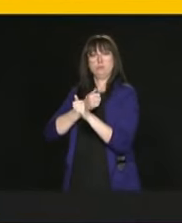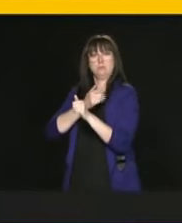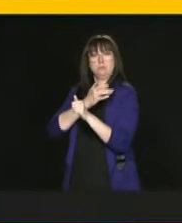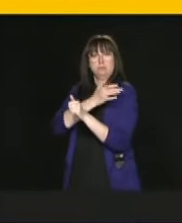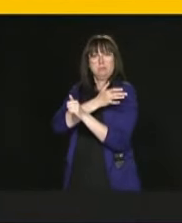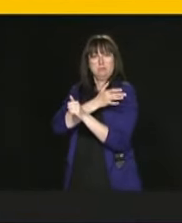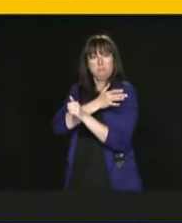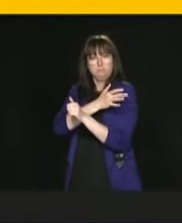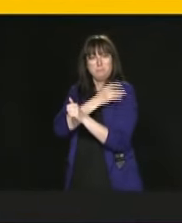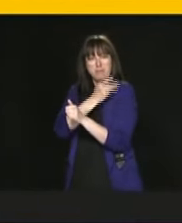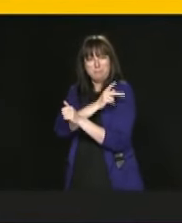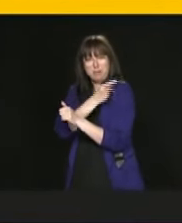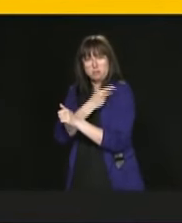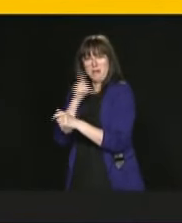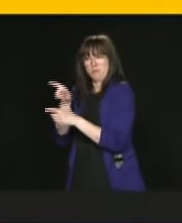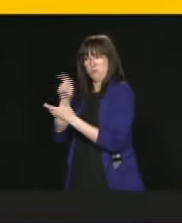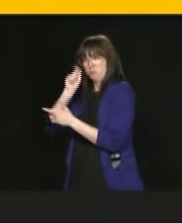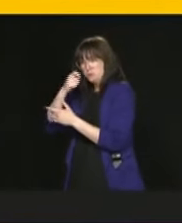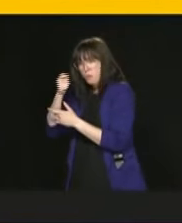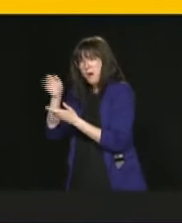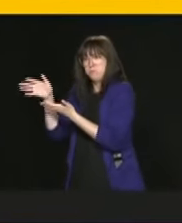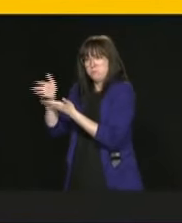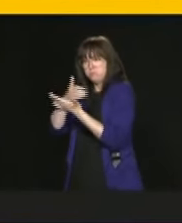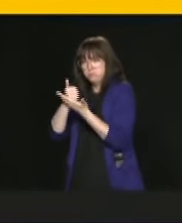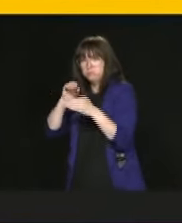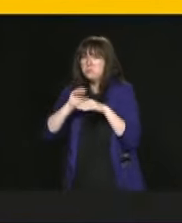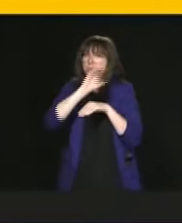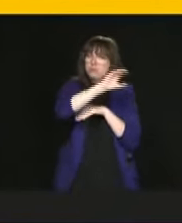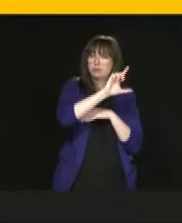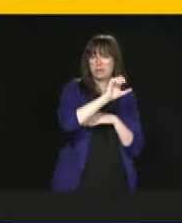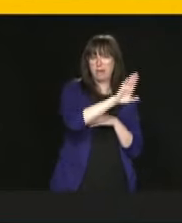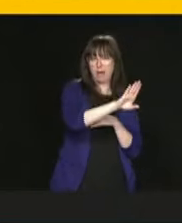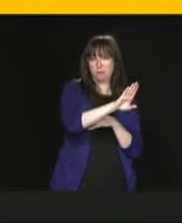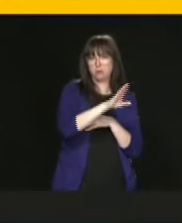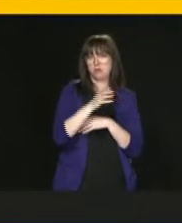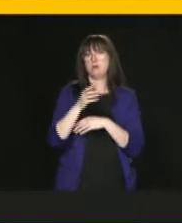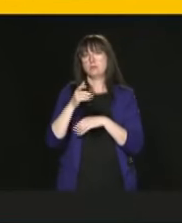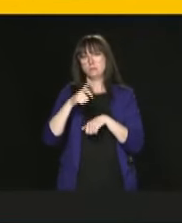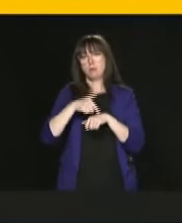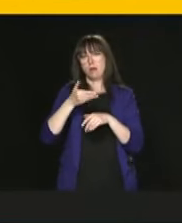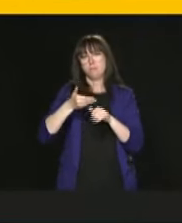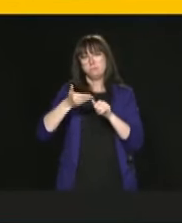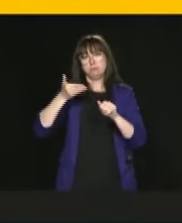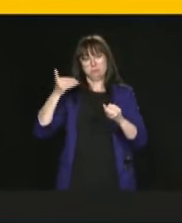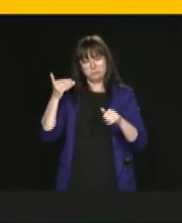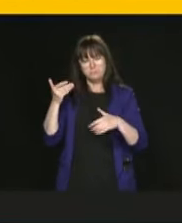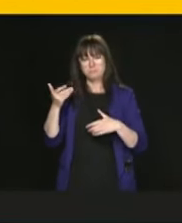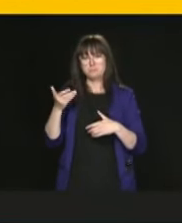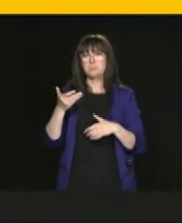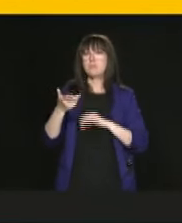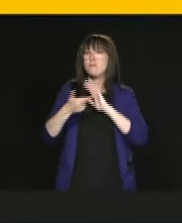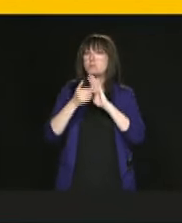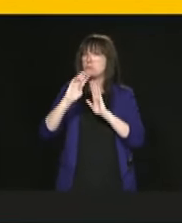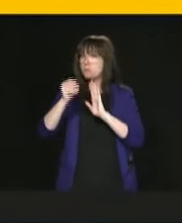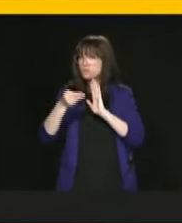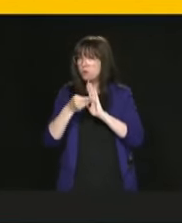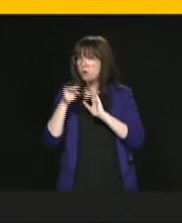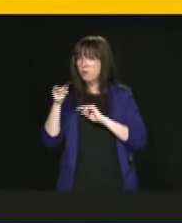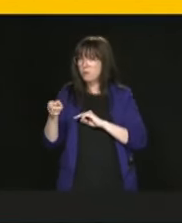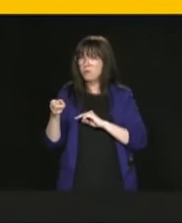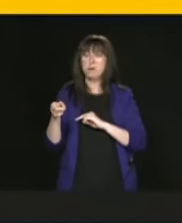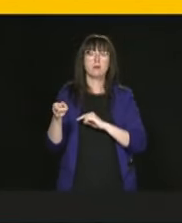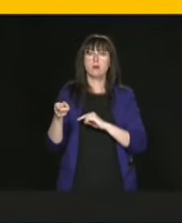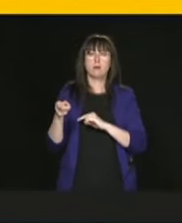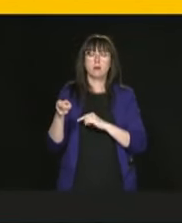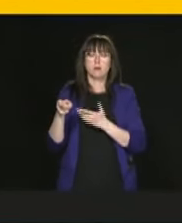do the analysis. So what we're seeing sometimes, for example, that the case in the city of Montreal is that it's not just a question of having the laboratory